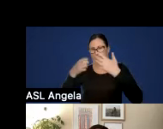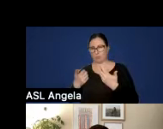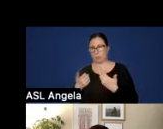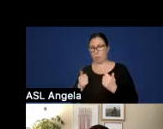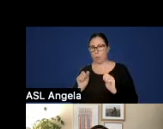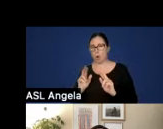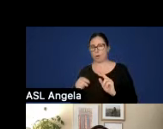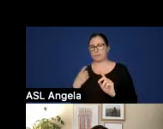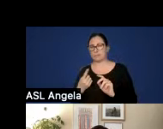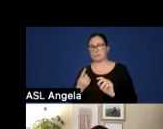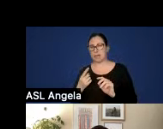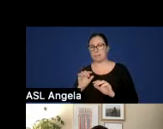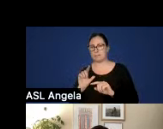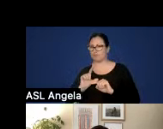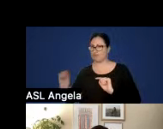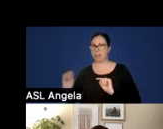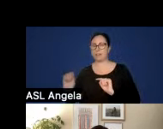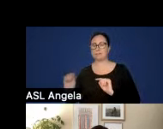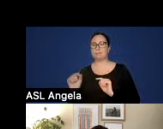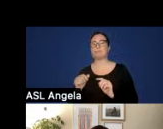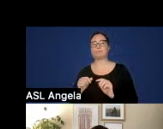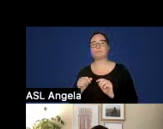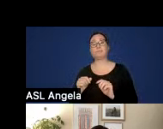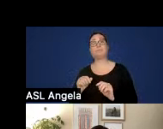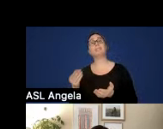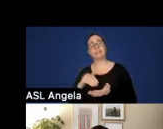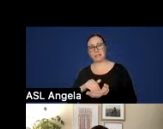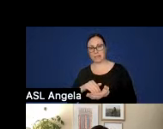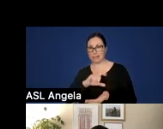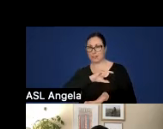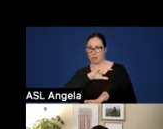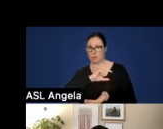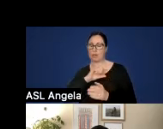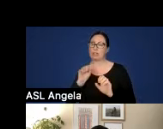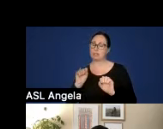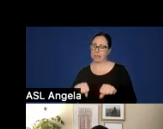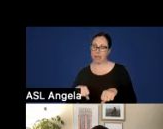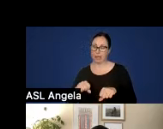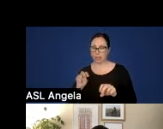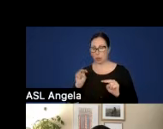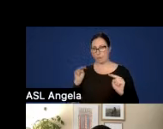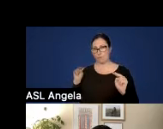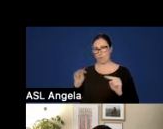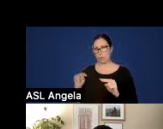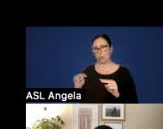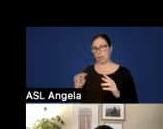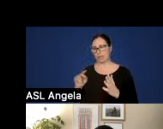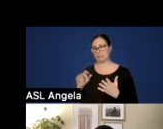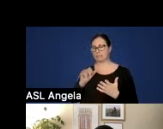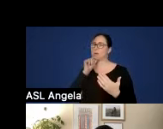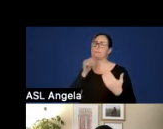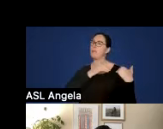which again, can be characterized by law enforcement or systems-based folks as an